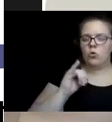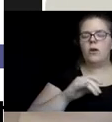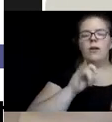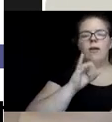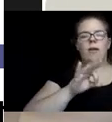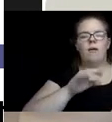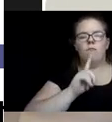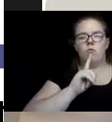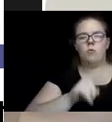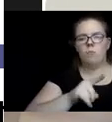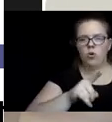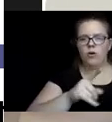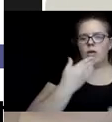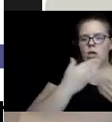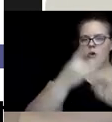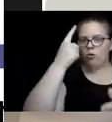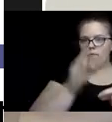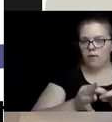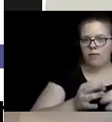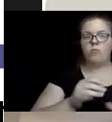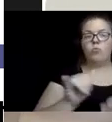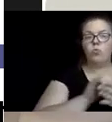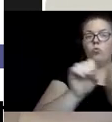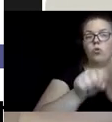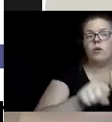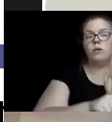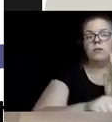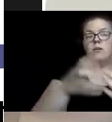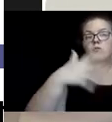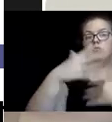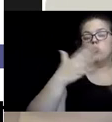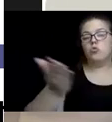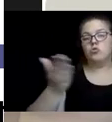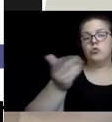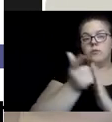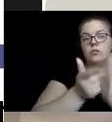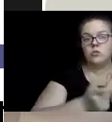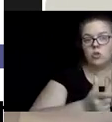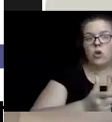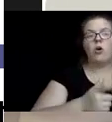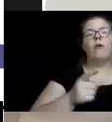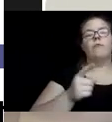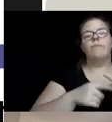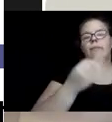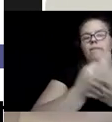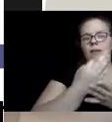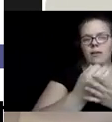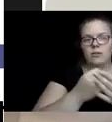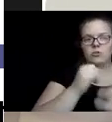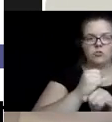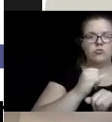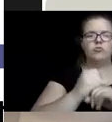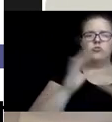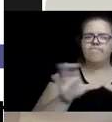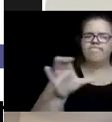York State Social Services law, that provides some immunity. Financial institutions have been encouraged